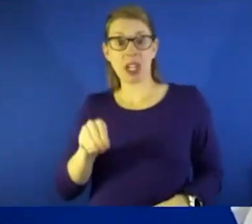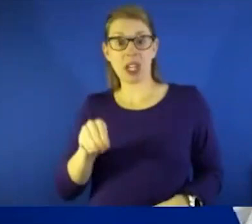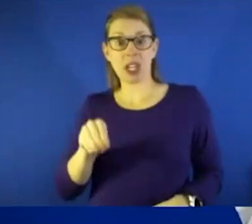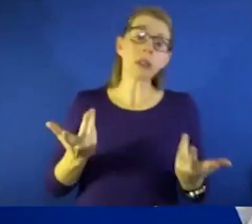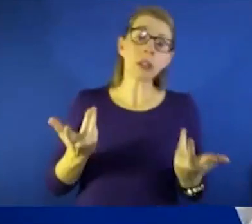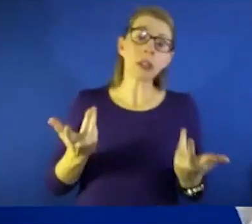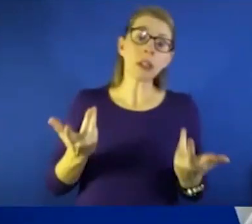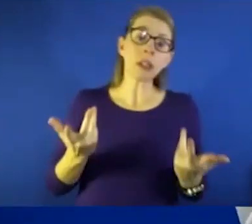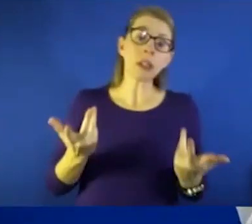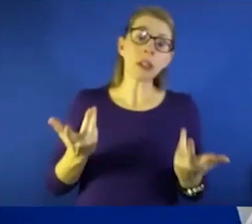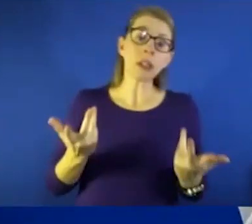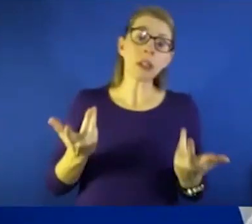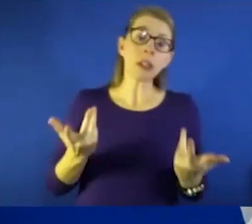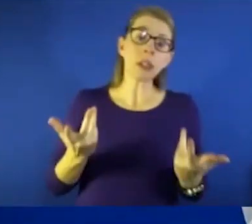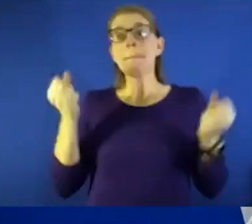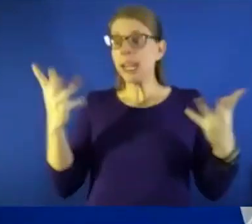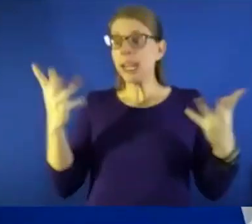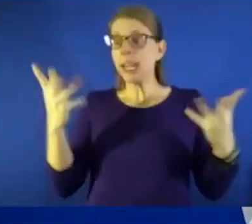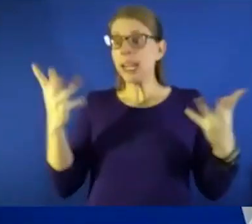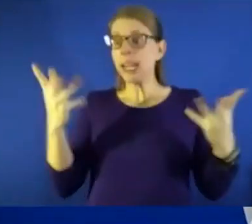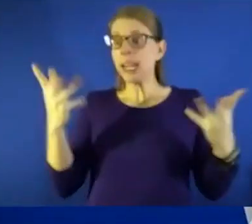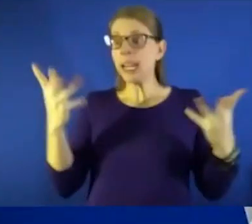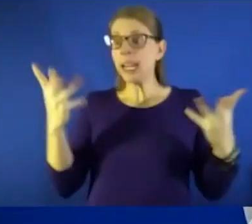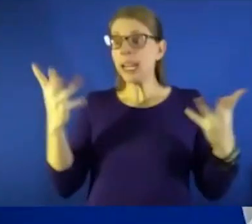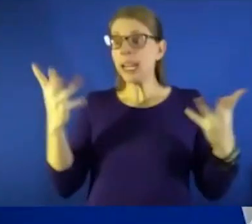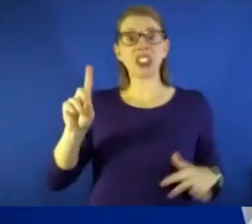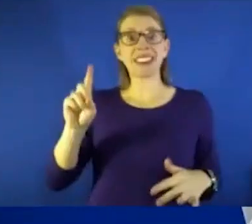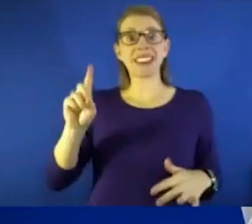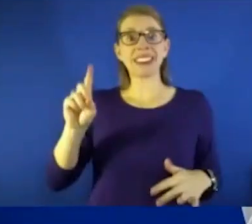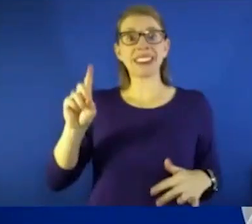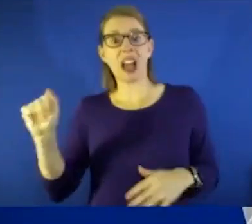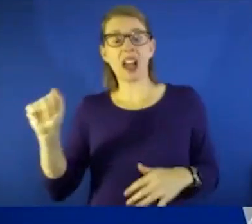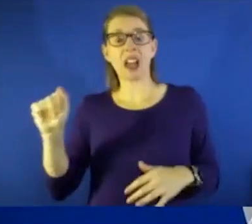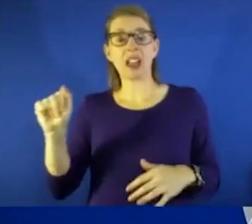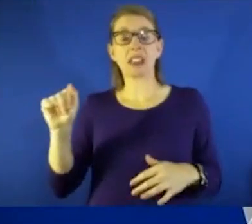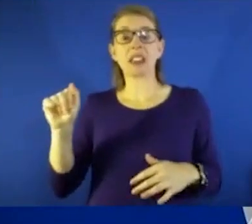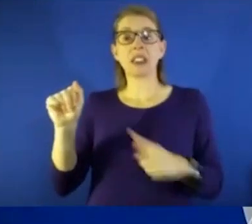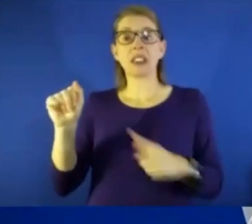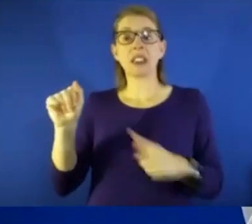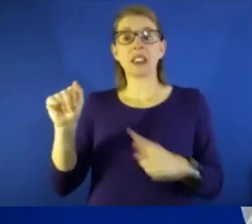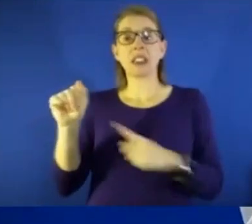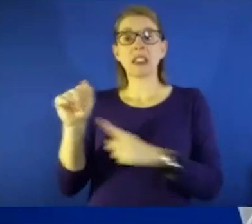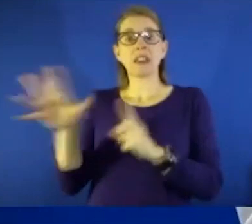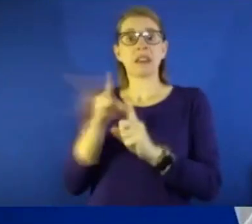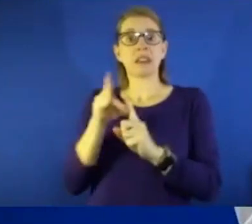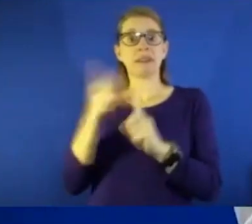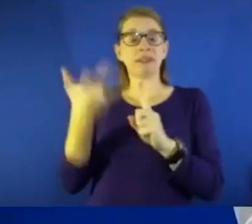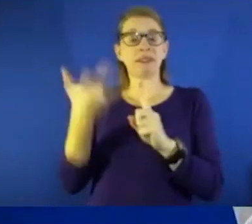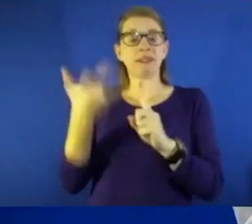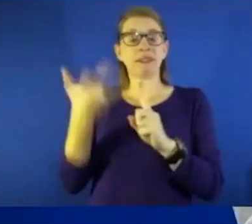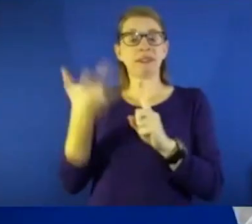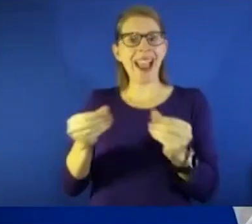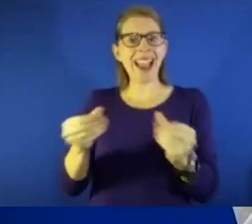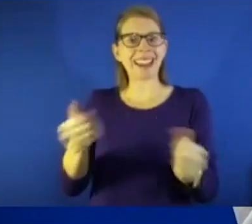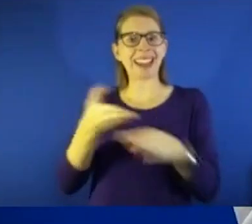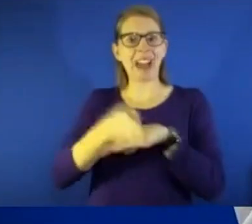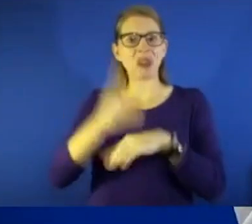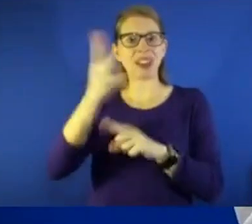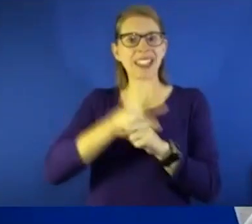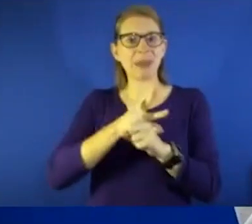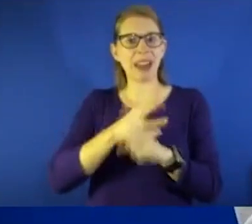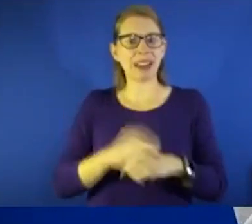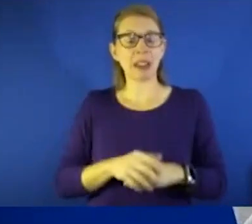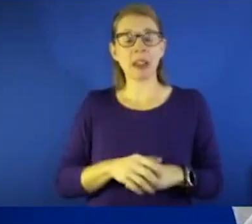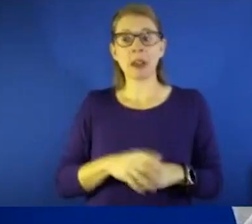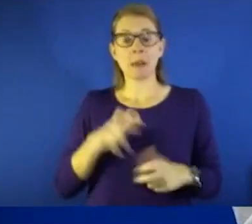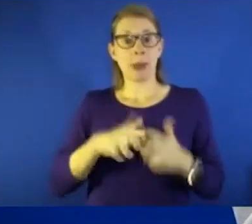had some natural immunity. But natural immunity looks like it wanes after 6 months. And I think that the problem we face is that we still have a